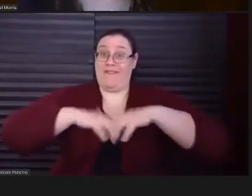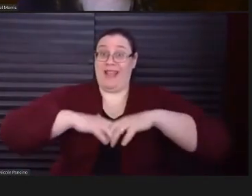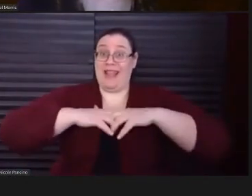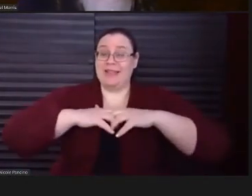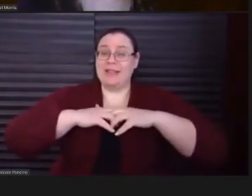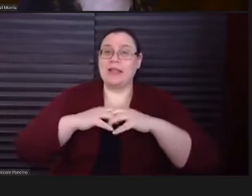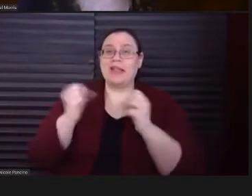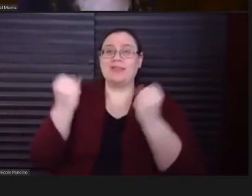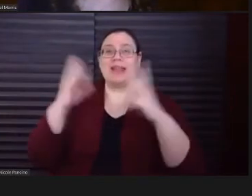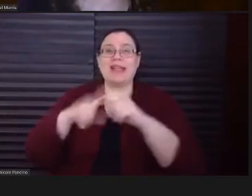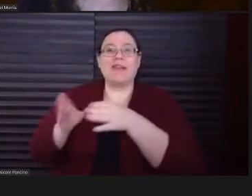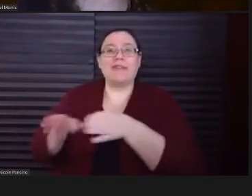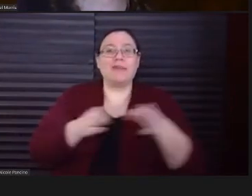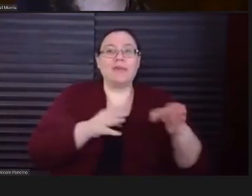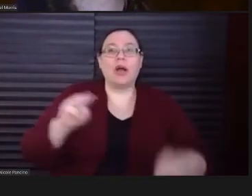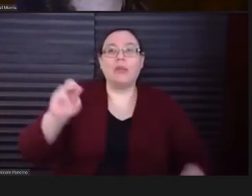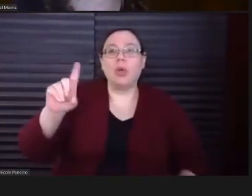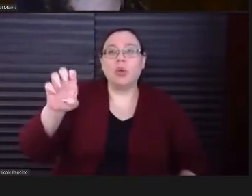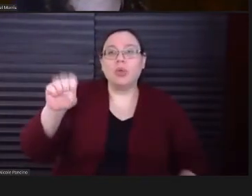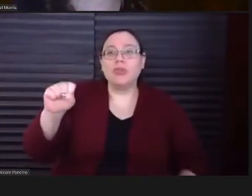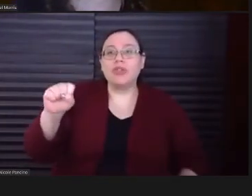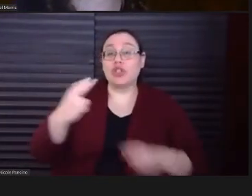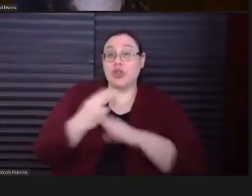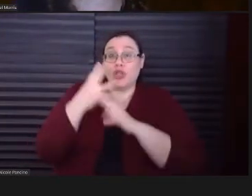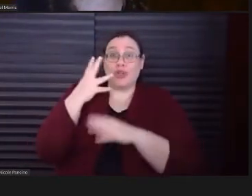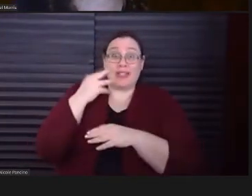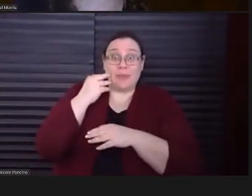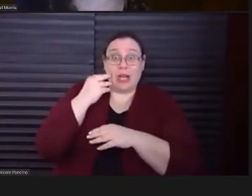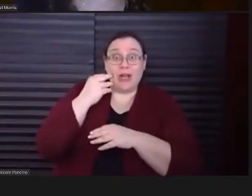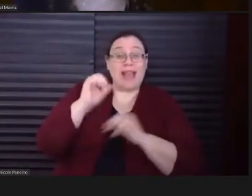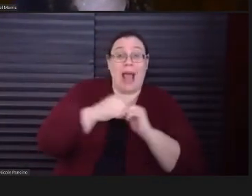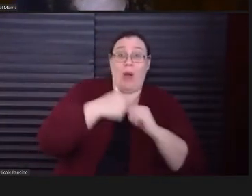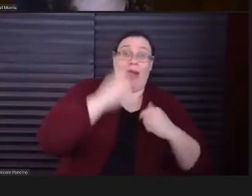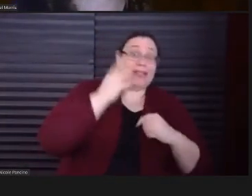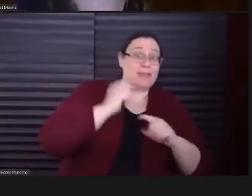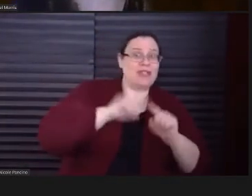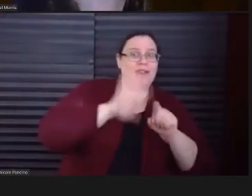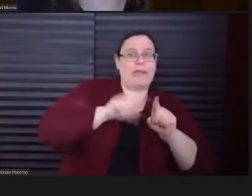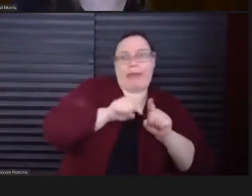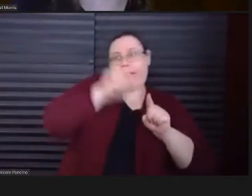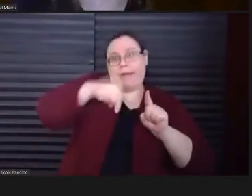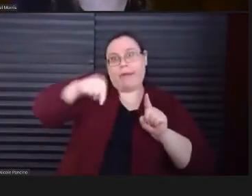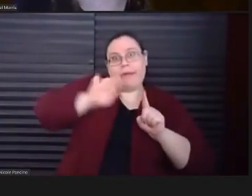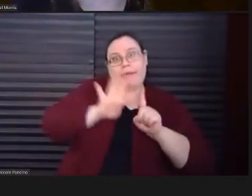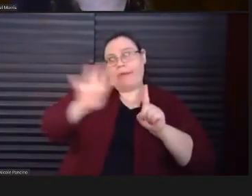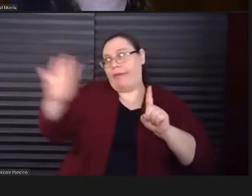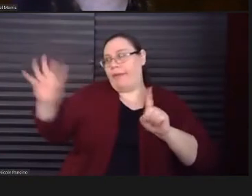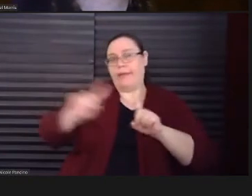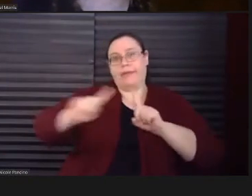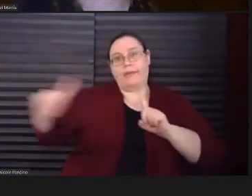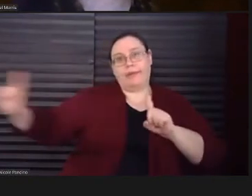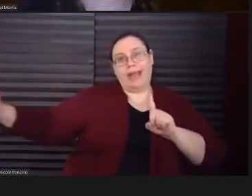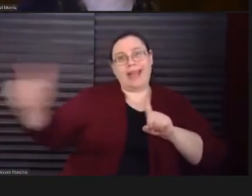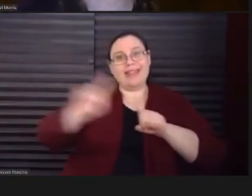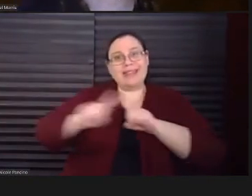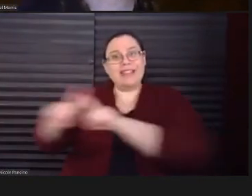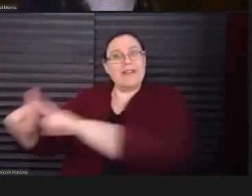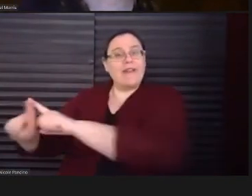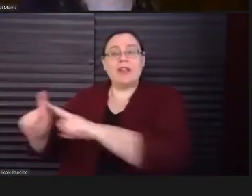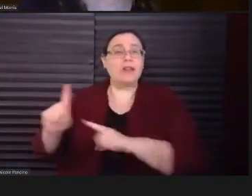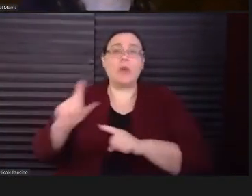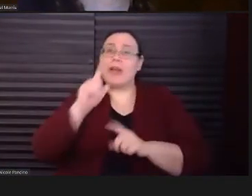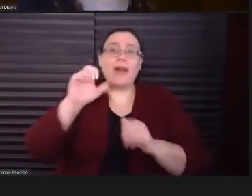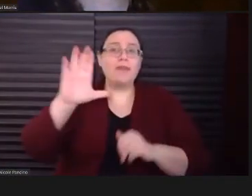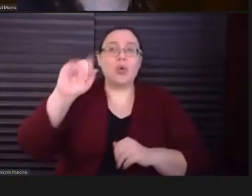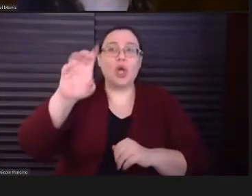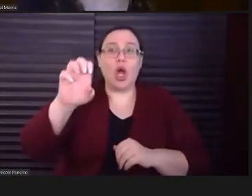user experience that is experienced by different people in different ways. And ideally, we wouldn't have to code it in such a way that you have to, okay, if